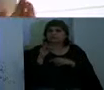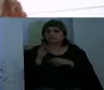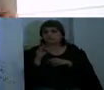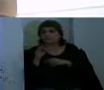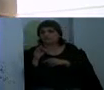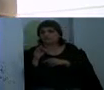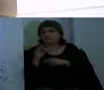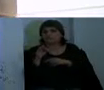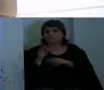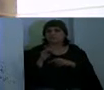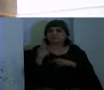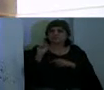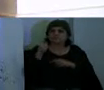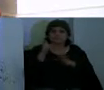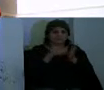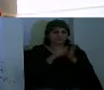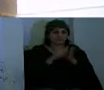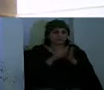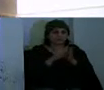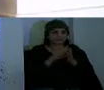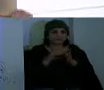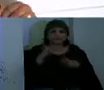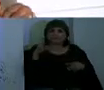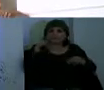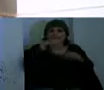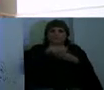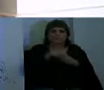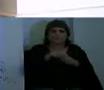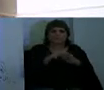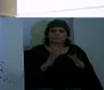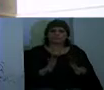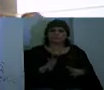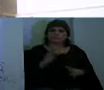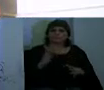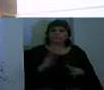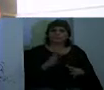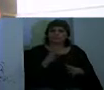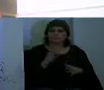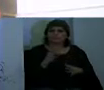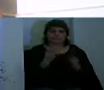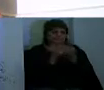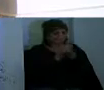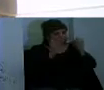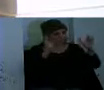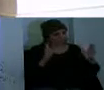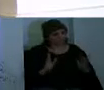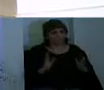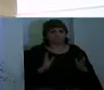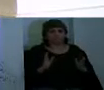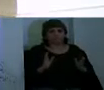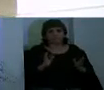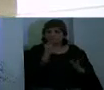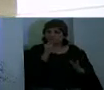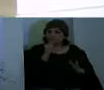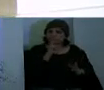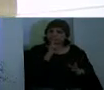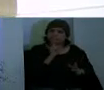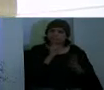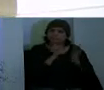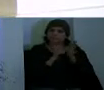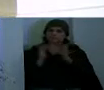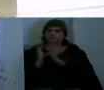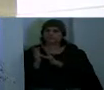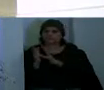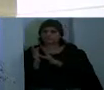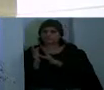is altogether lovely and who is it. He is our Savior. Who is Jesus? He's our Redeemer. Praise the